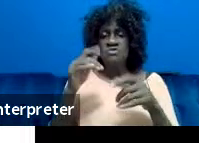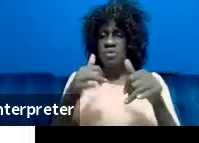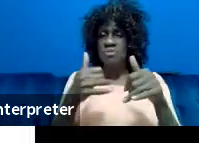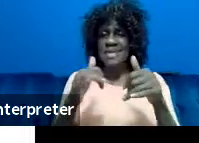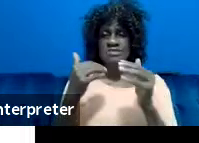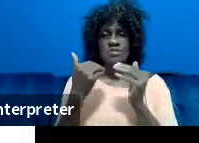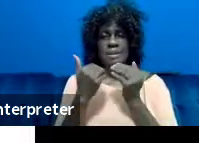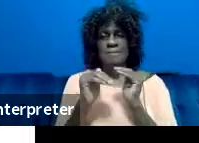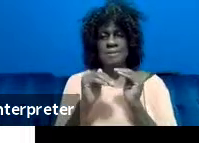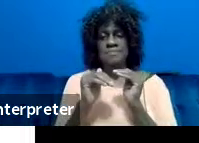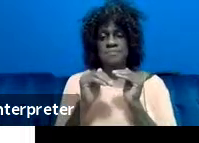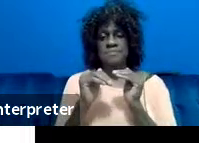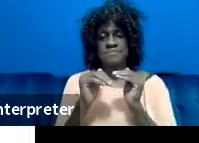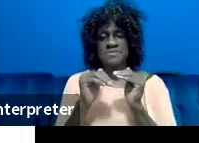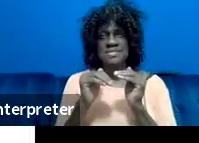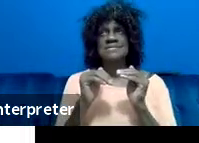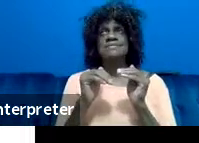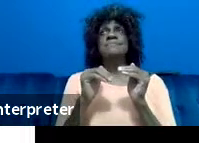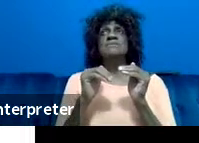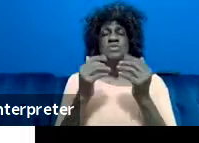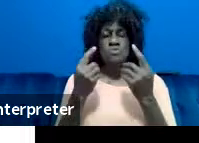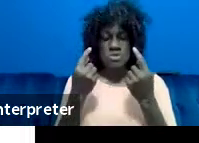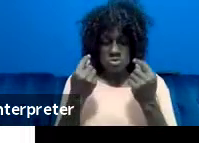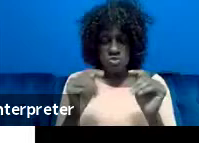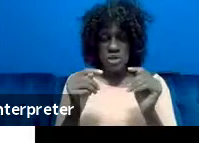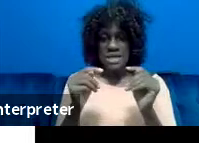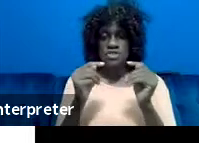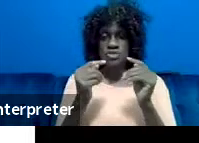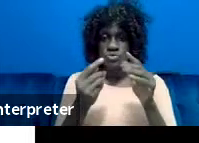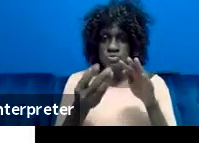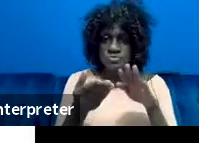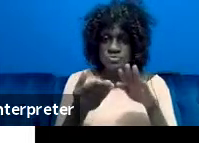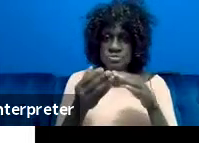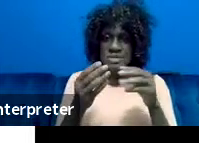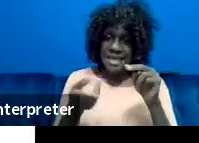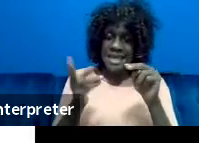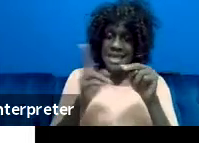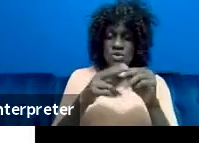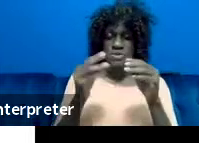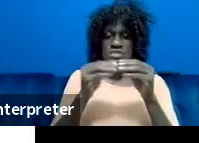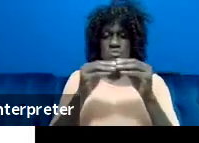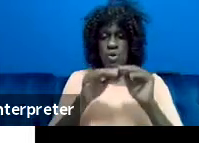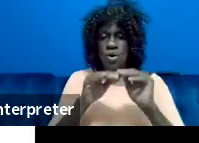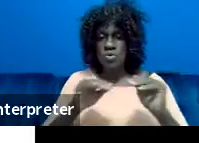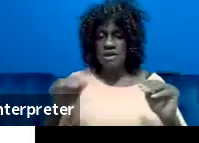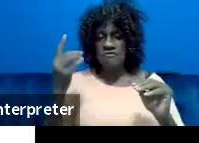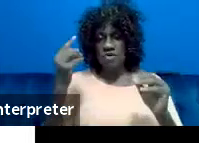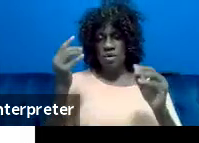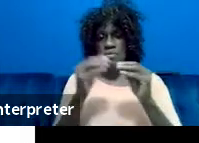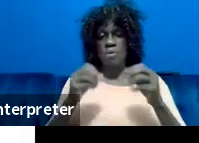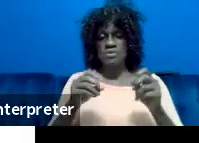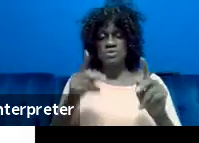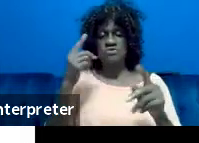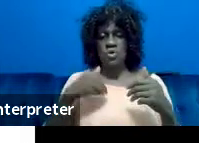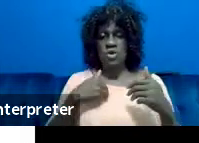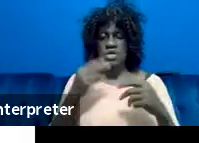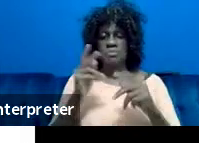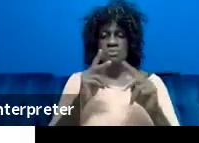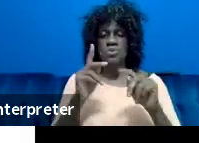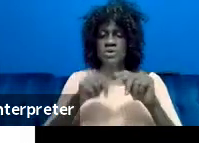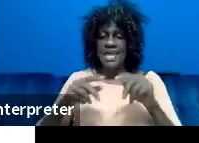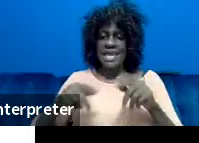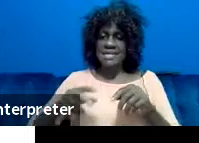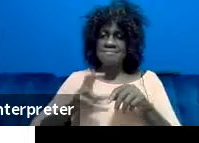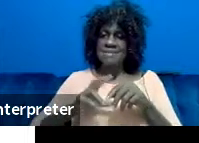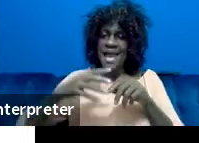limited. So the idea was to try to increase more ground level and different types for greater opportunities for young people that could not leave